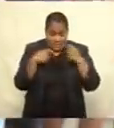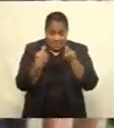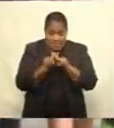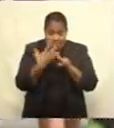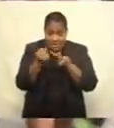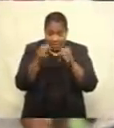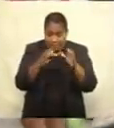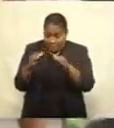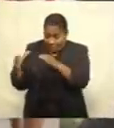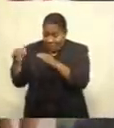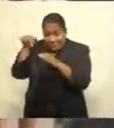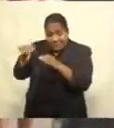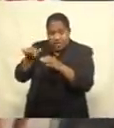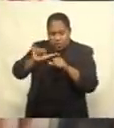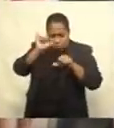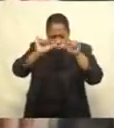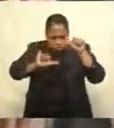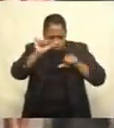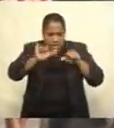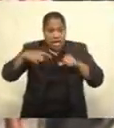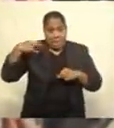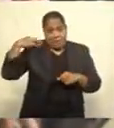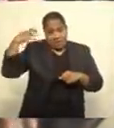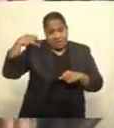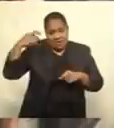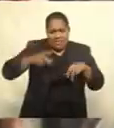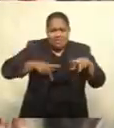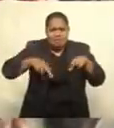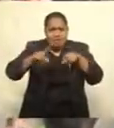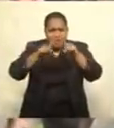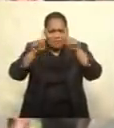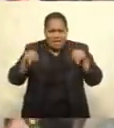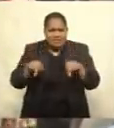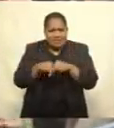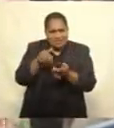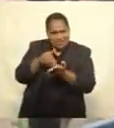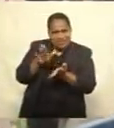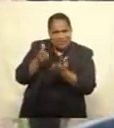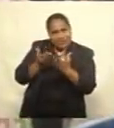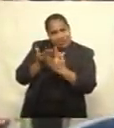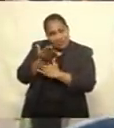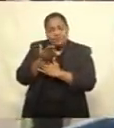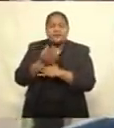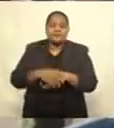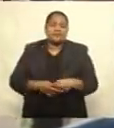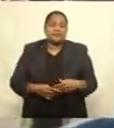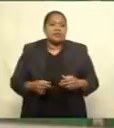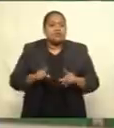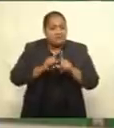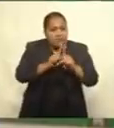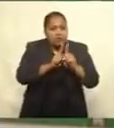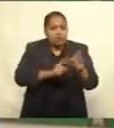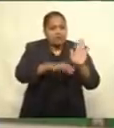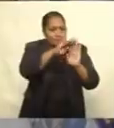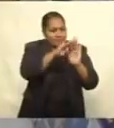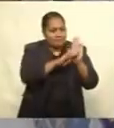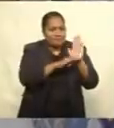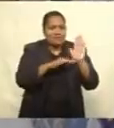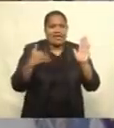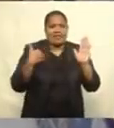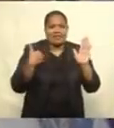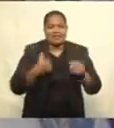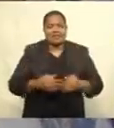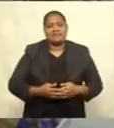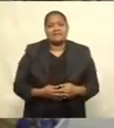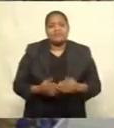assess applications, approve movement passes, as well as business operations in line with health protocols.